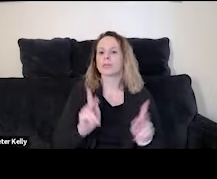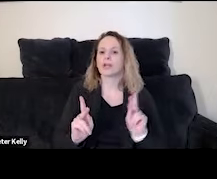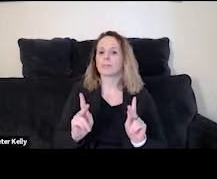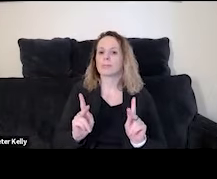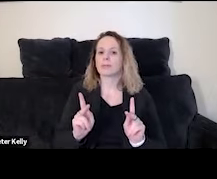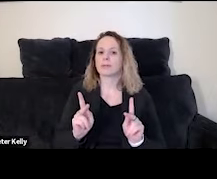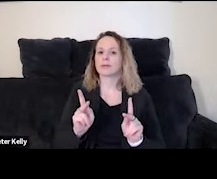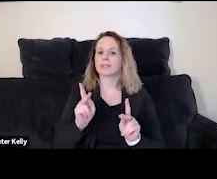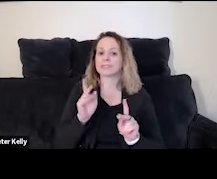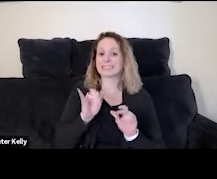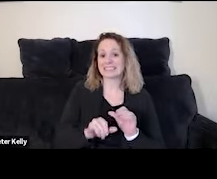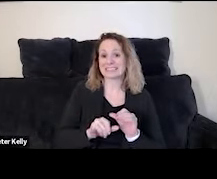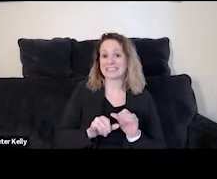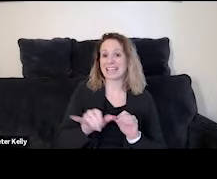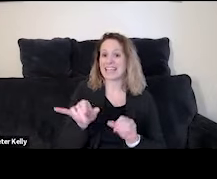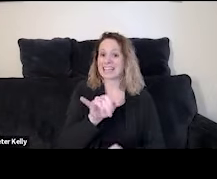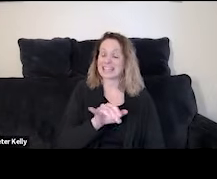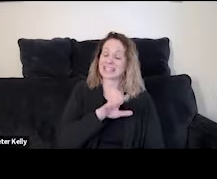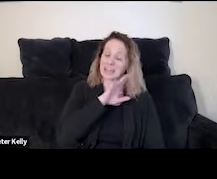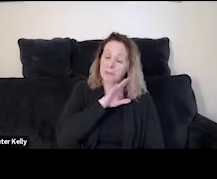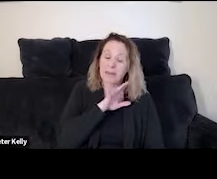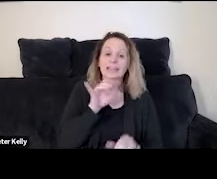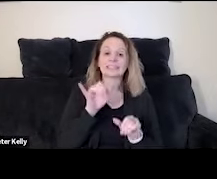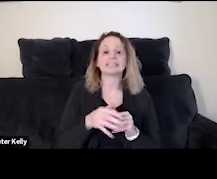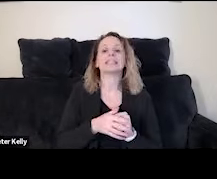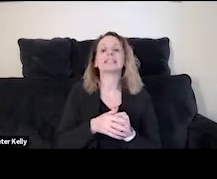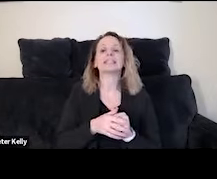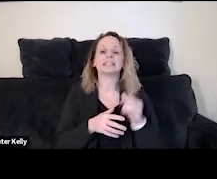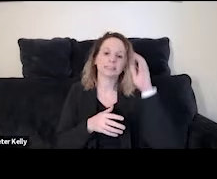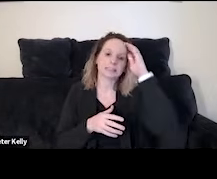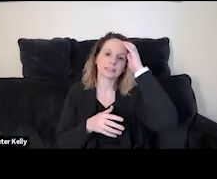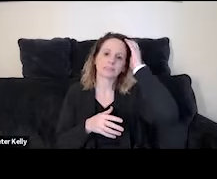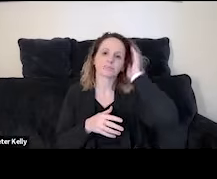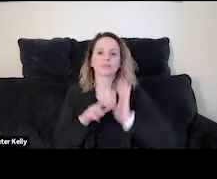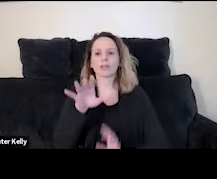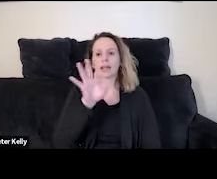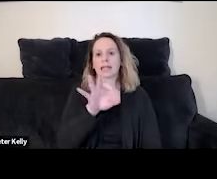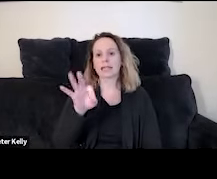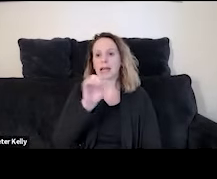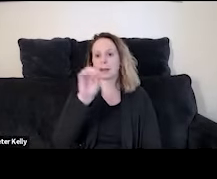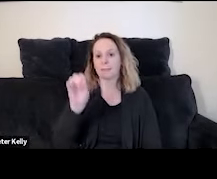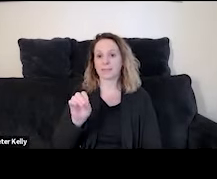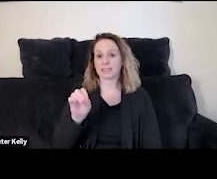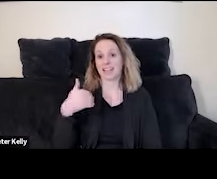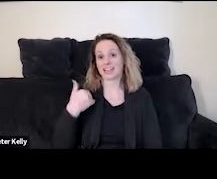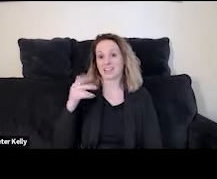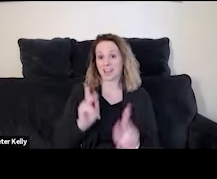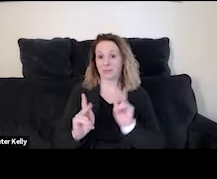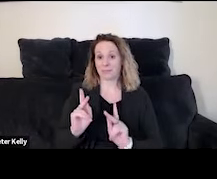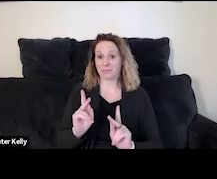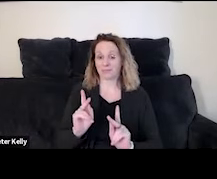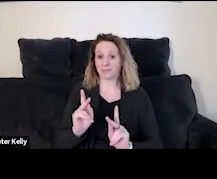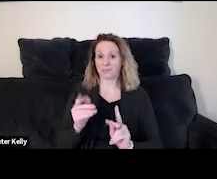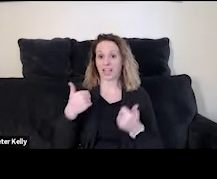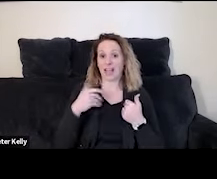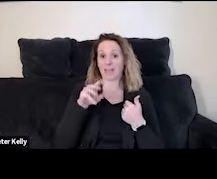in the bed that they're in. One data point that's important that we know is that 99% of the young people who get mobile response